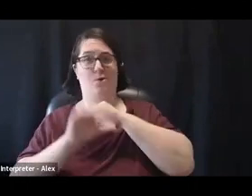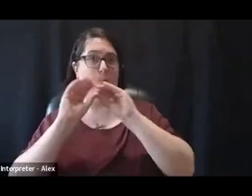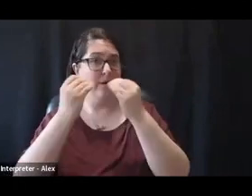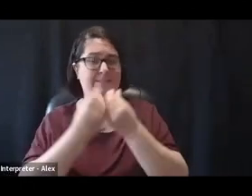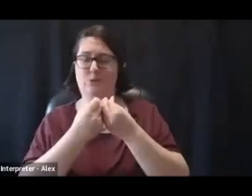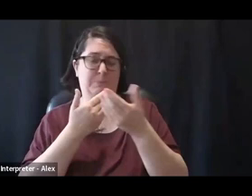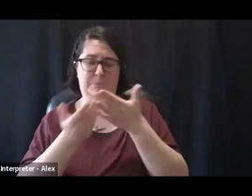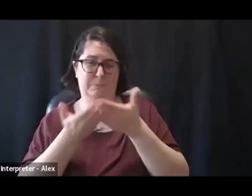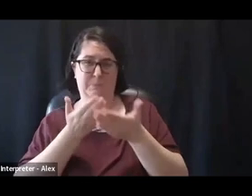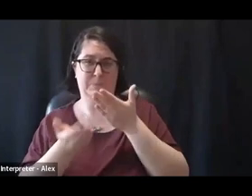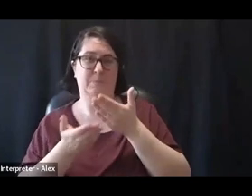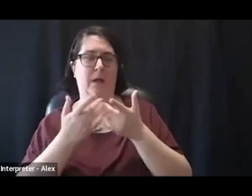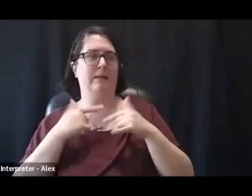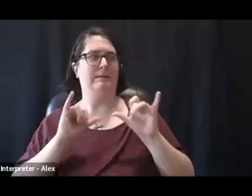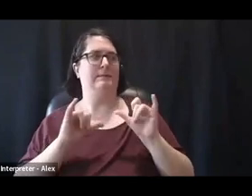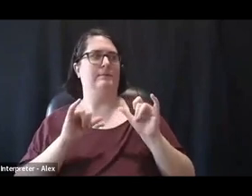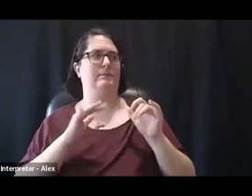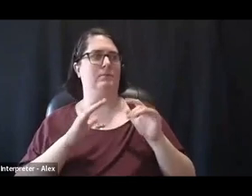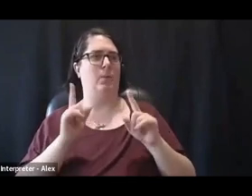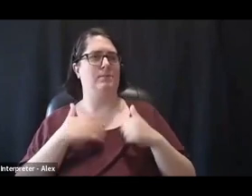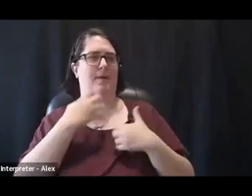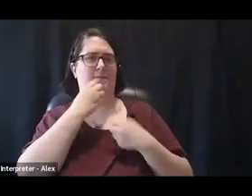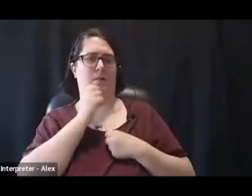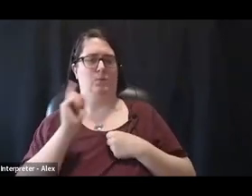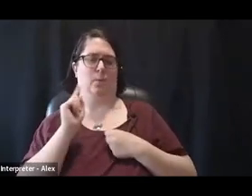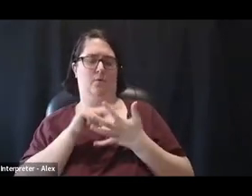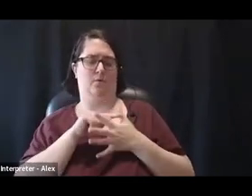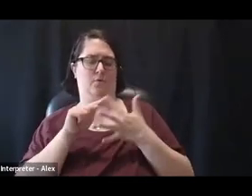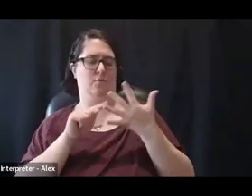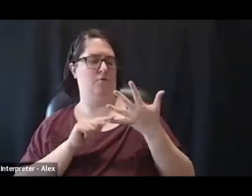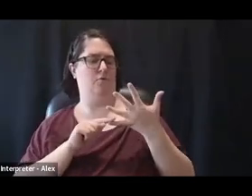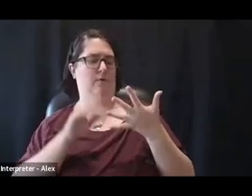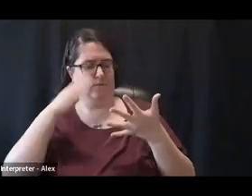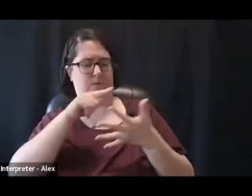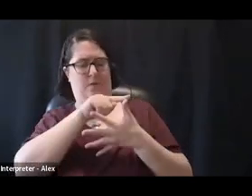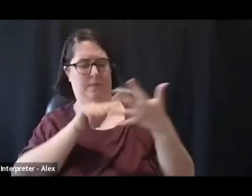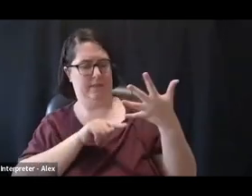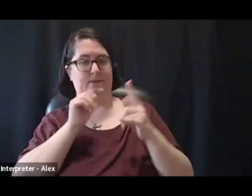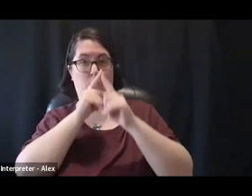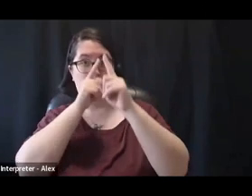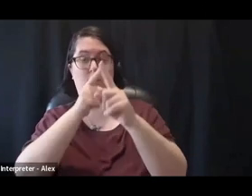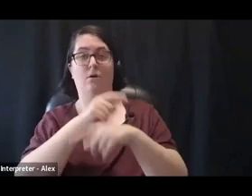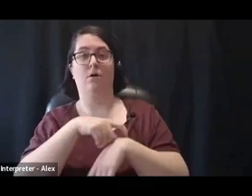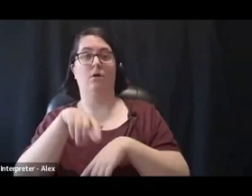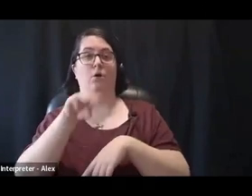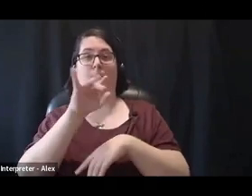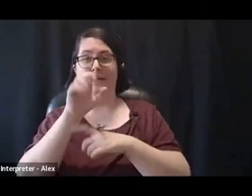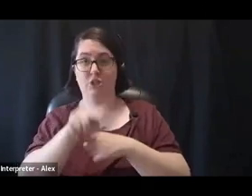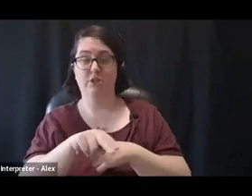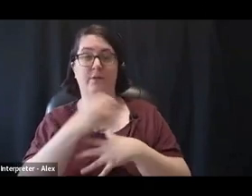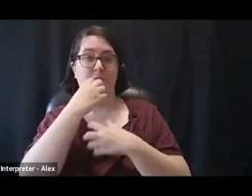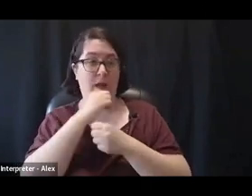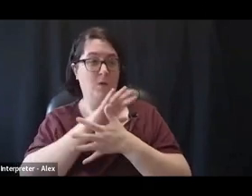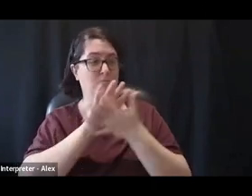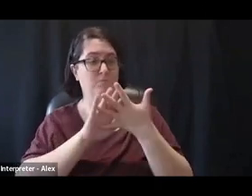organization, to stay rooted in your values and your mission and your mandate and have that reflecting what it